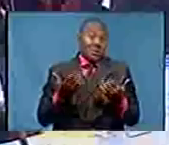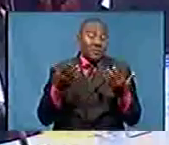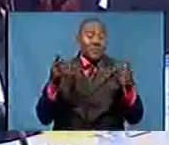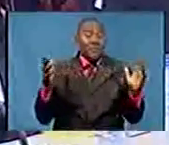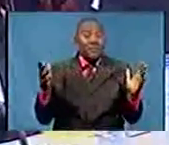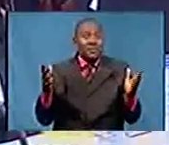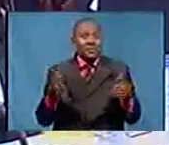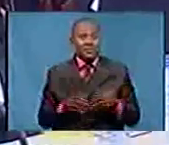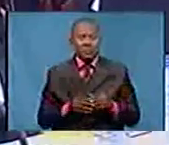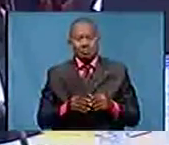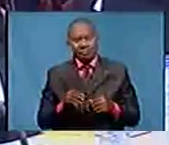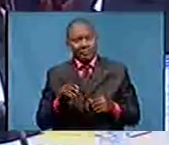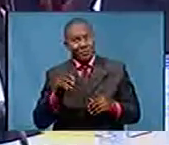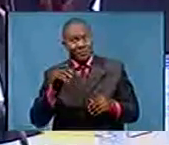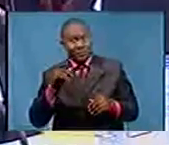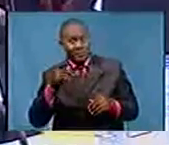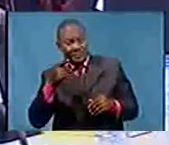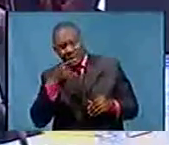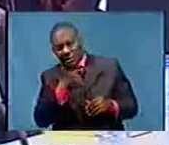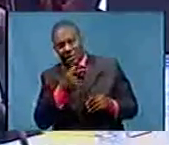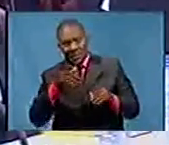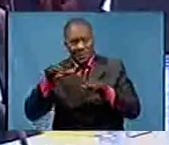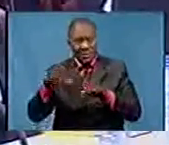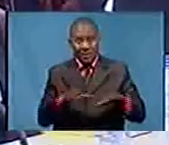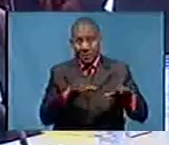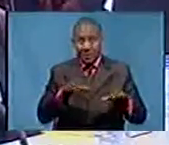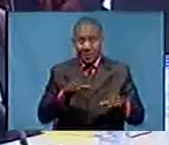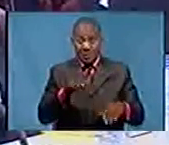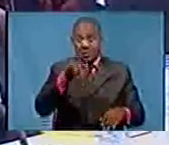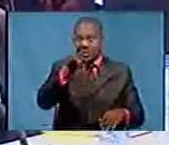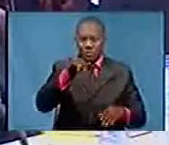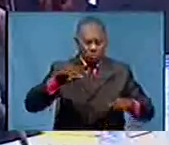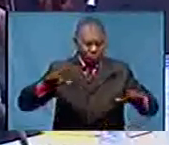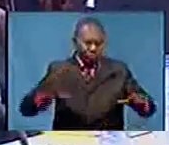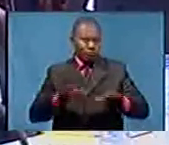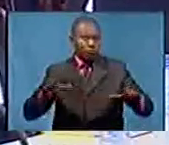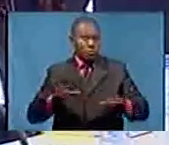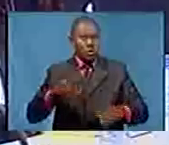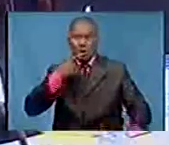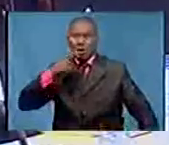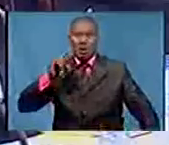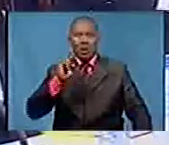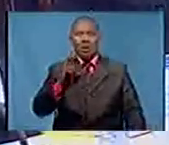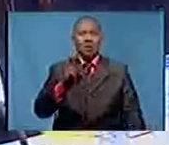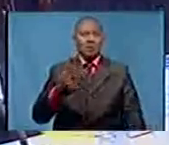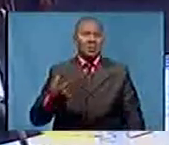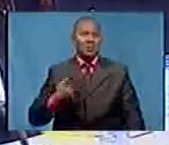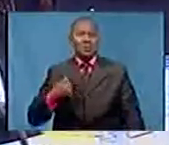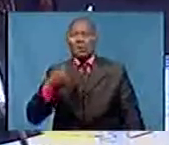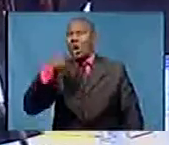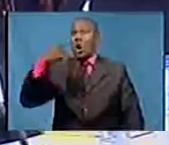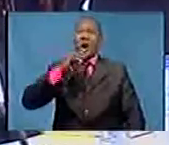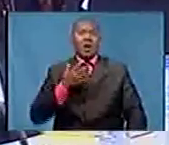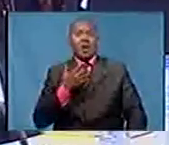or two actions on your part brought sanity. Those of us who were shouting at the